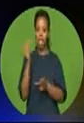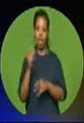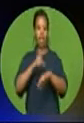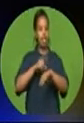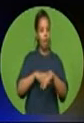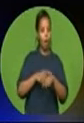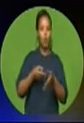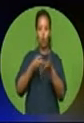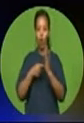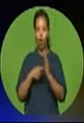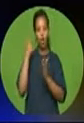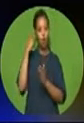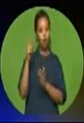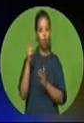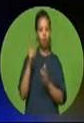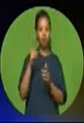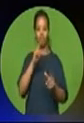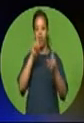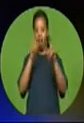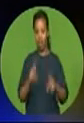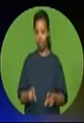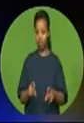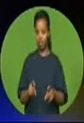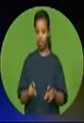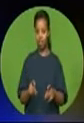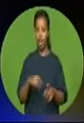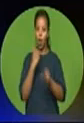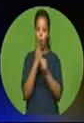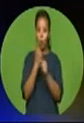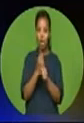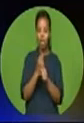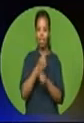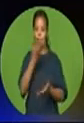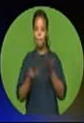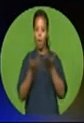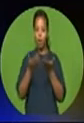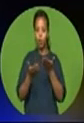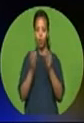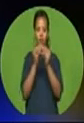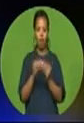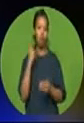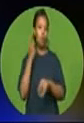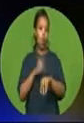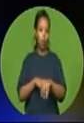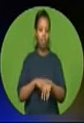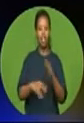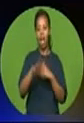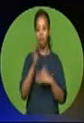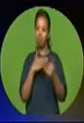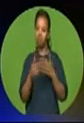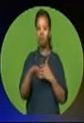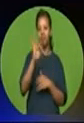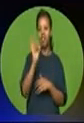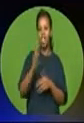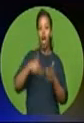time required for analysis, makes balance of account always available